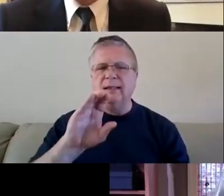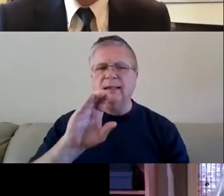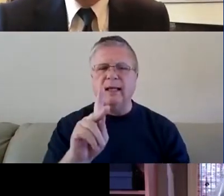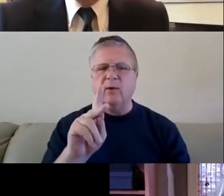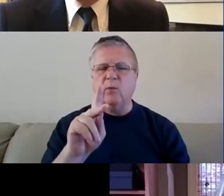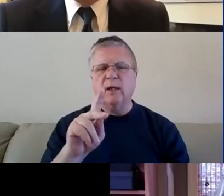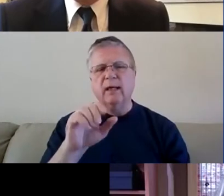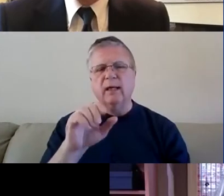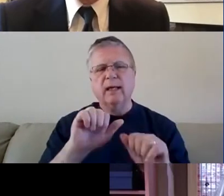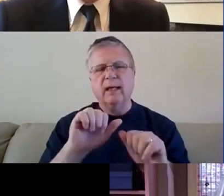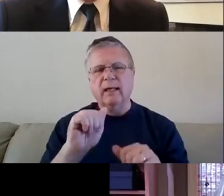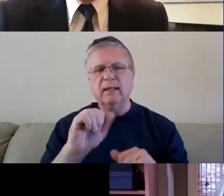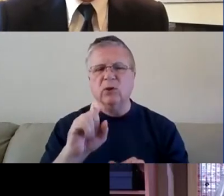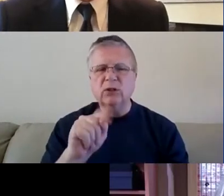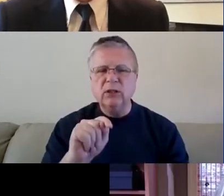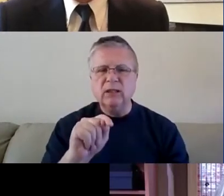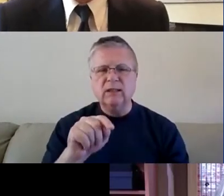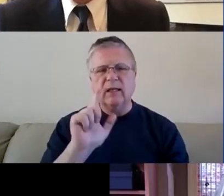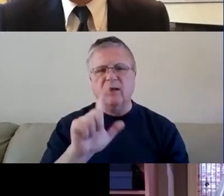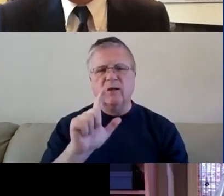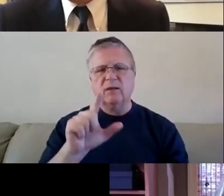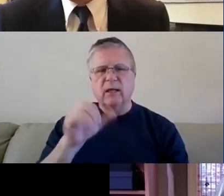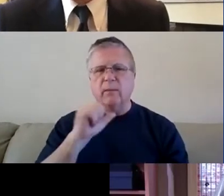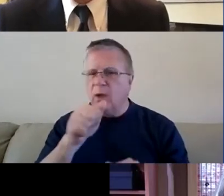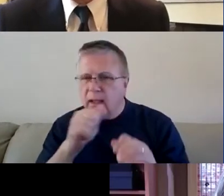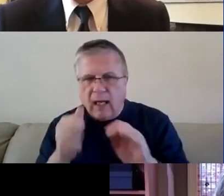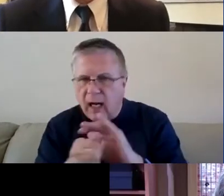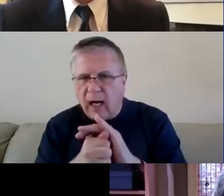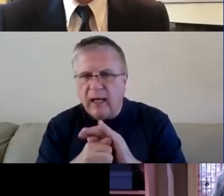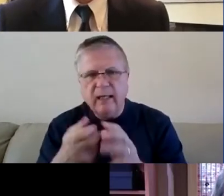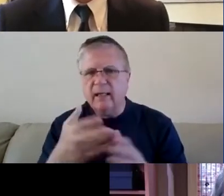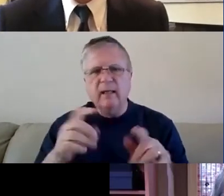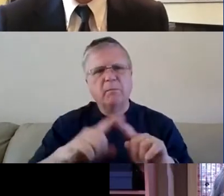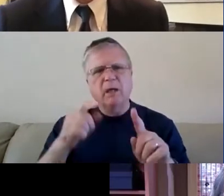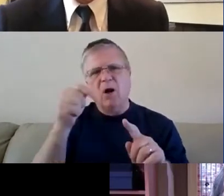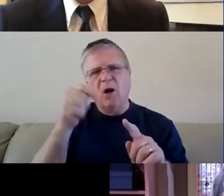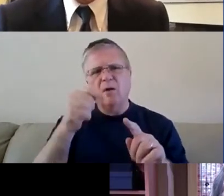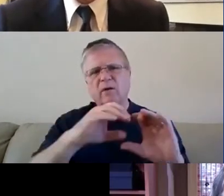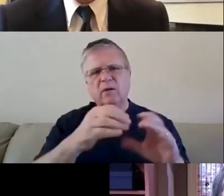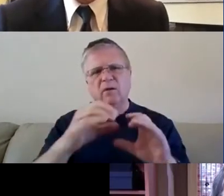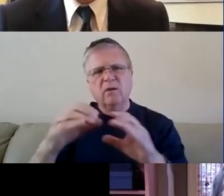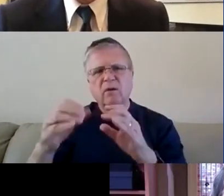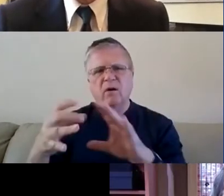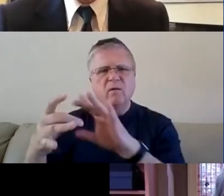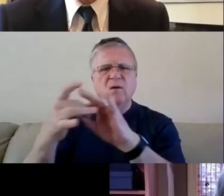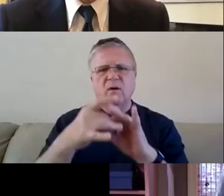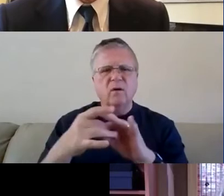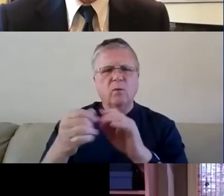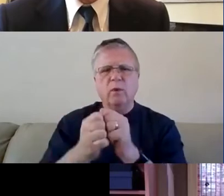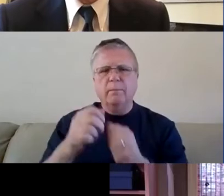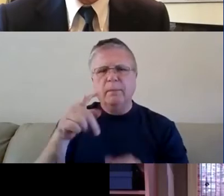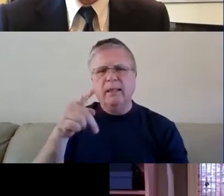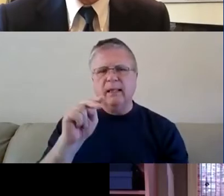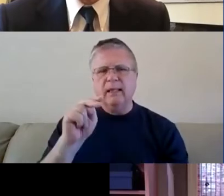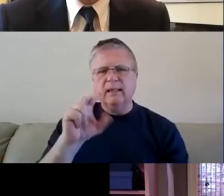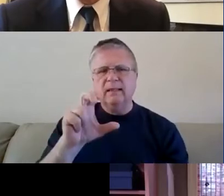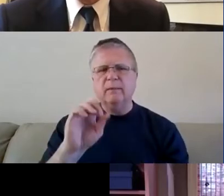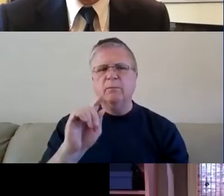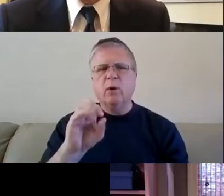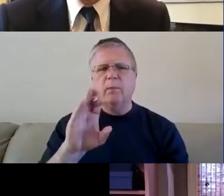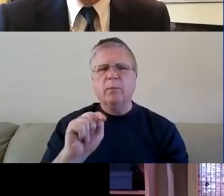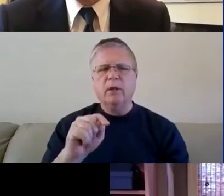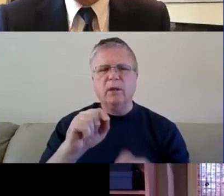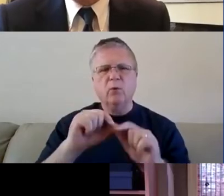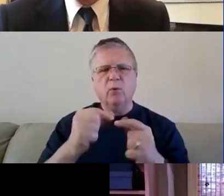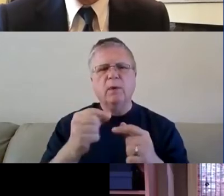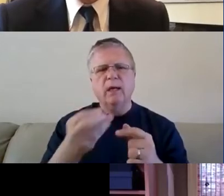LLC. Don't want to hide the ball here, but all of these entities are affiliated with PMC Property Group, which is the owner of a